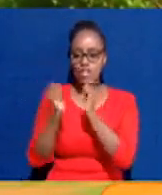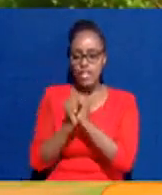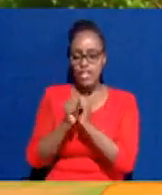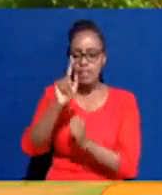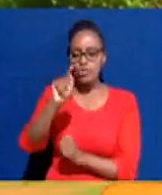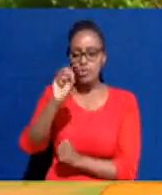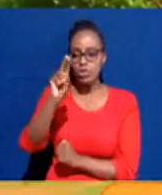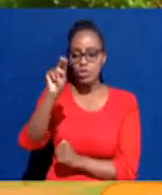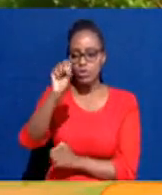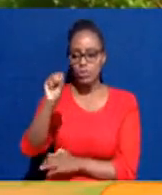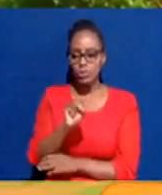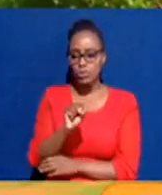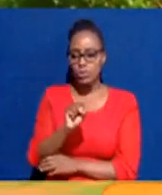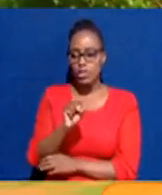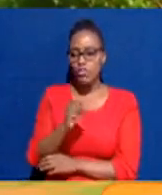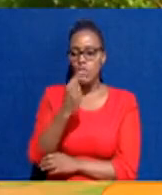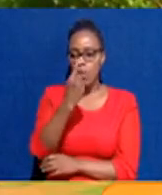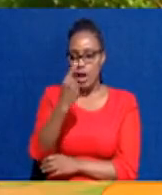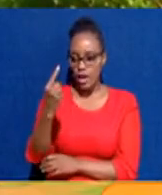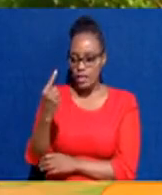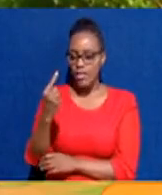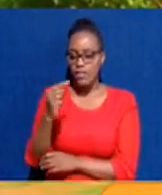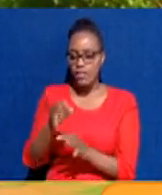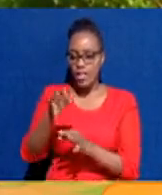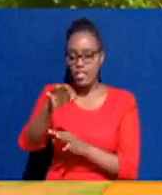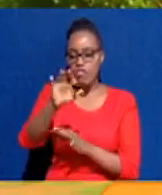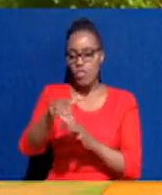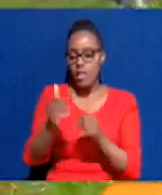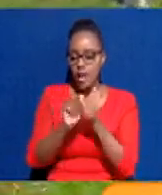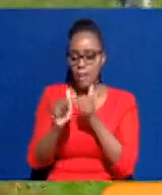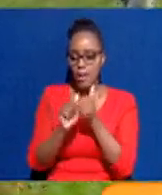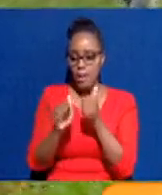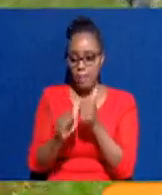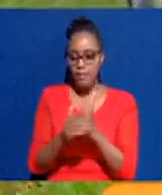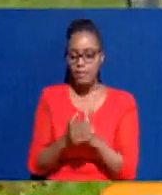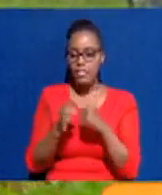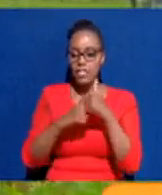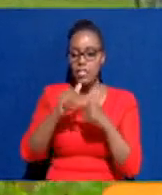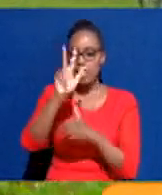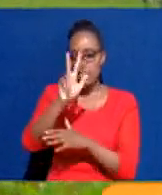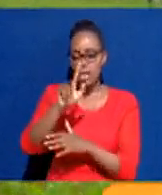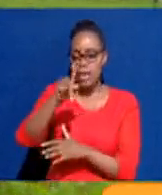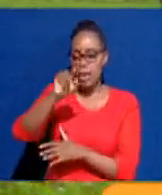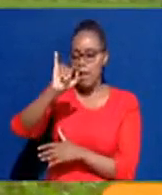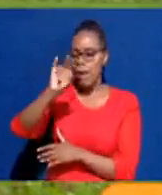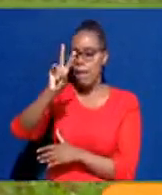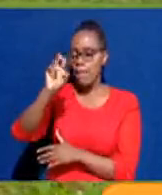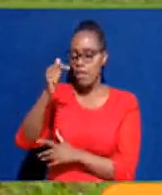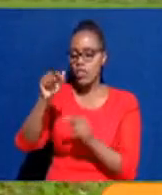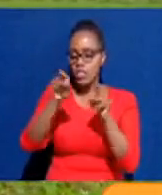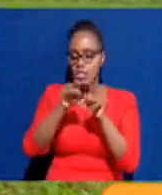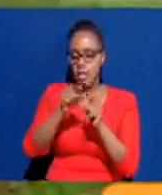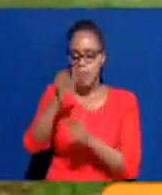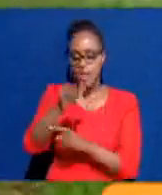tons per hectare for their maize crop. There are 63 pivot irrigation devices like this